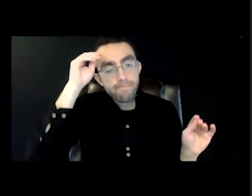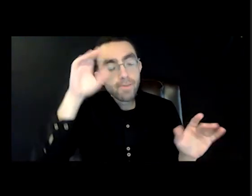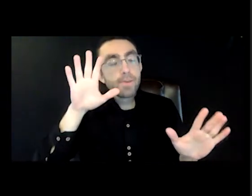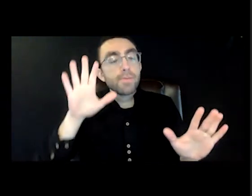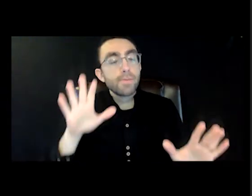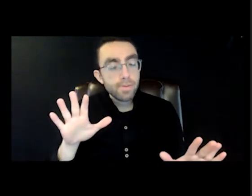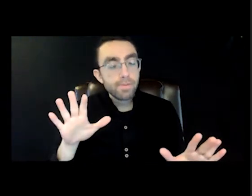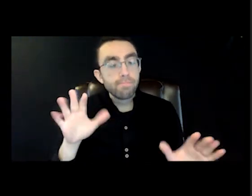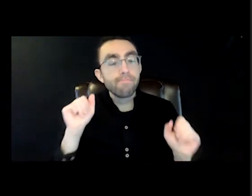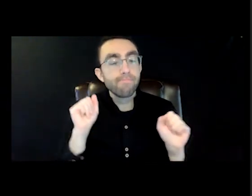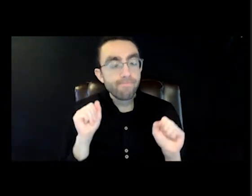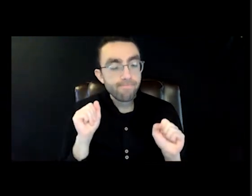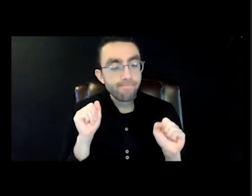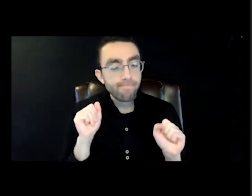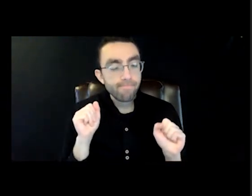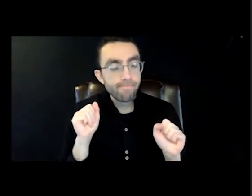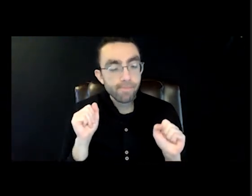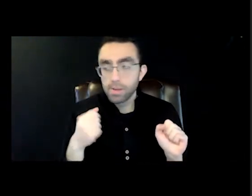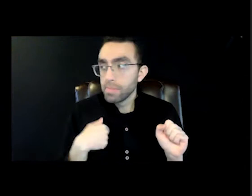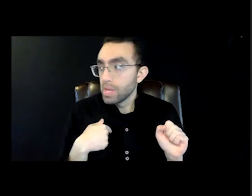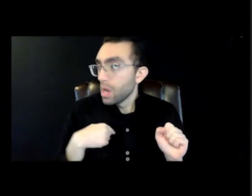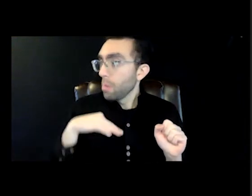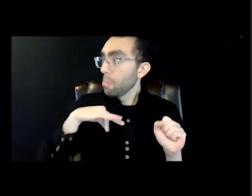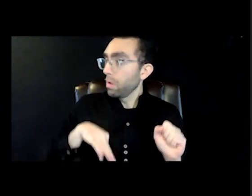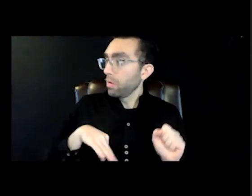that sometimes comes from a frantic need